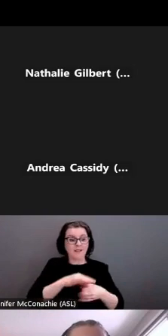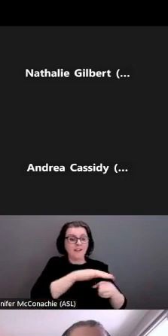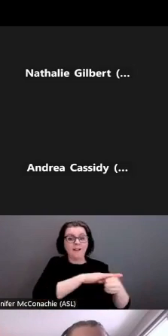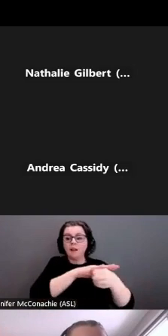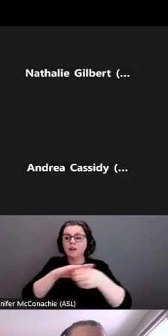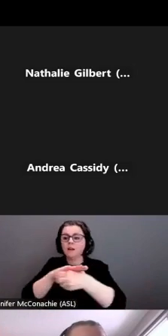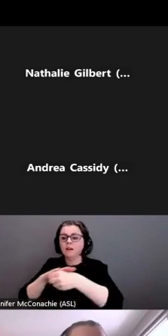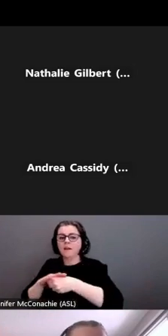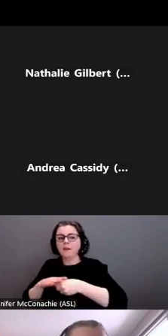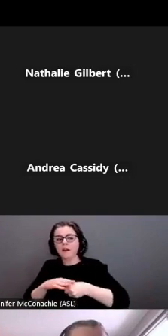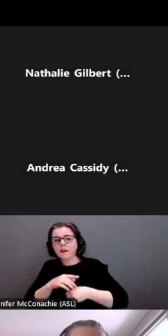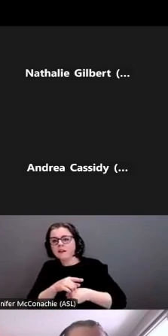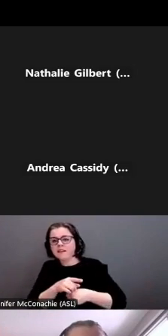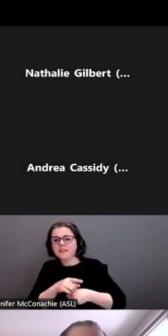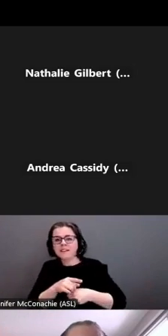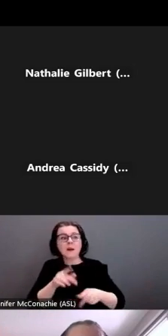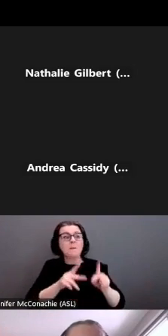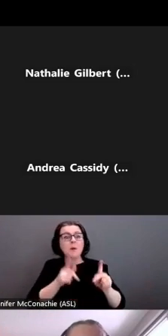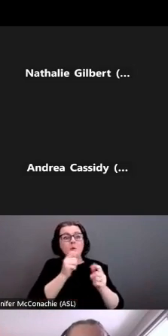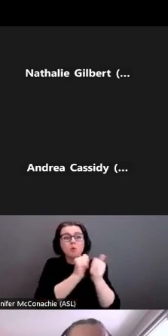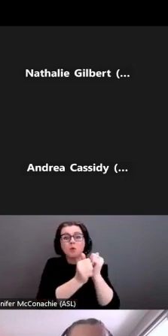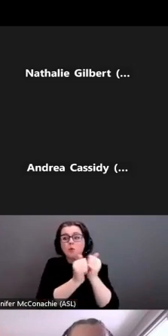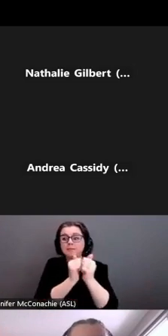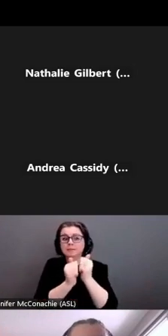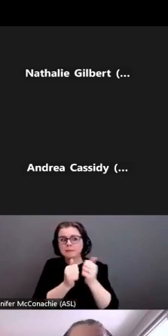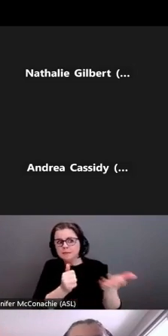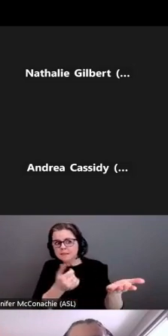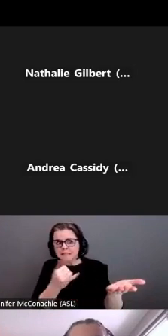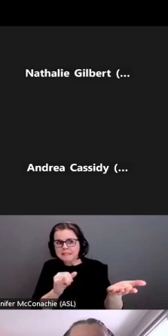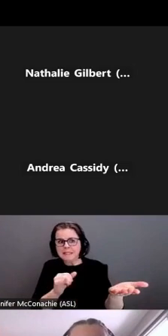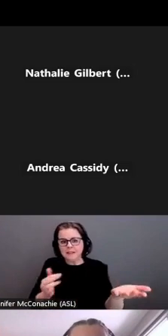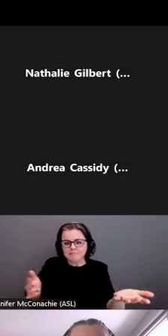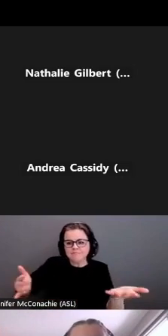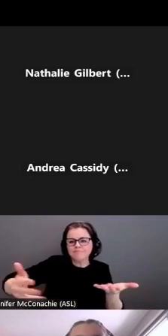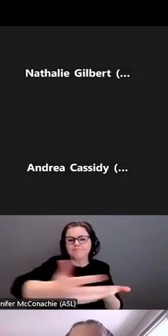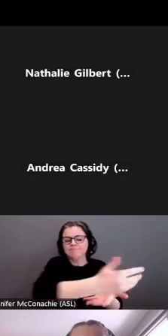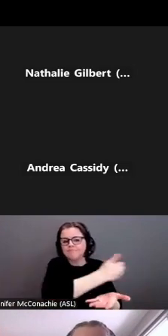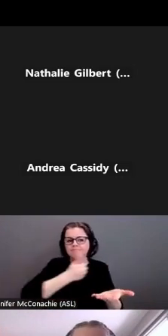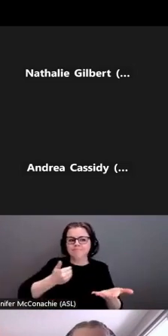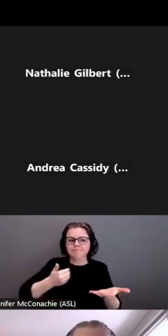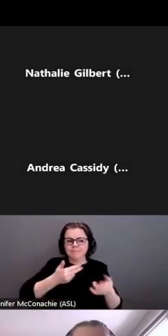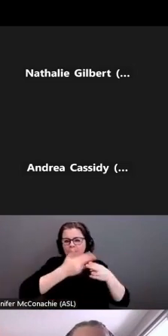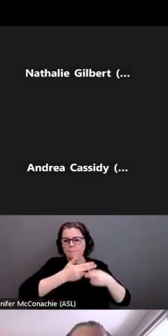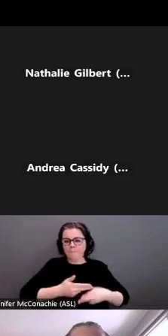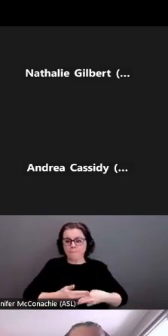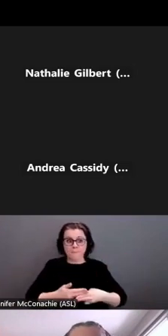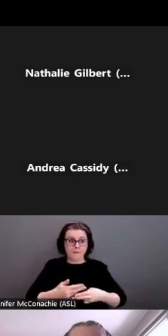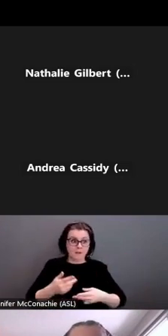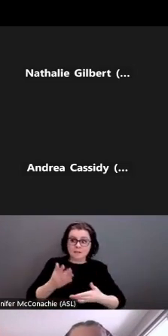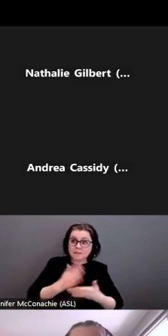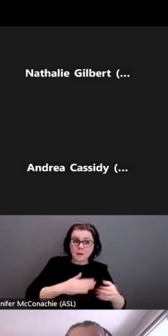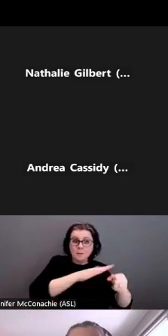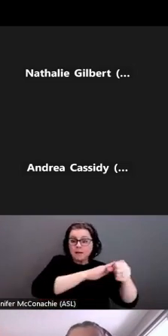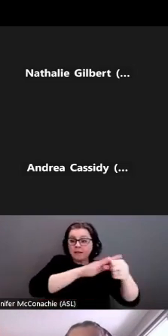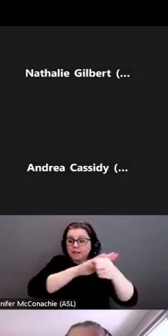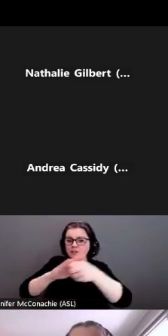official paperwork from the candidates. So this means we don't know yet who the candidates are in some of